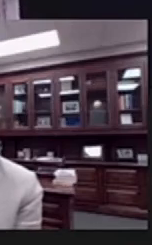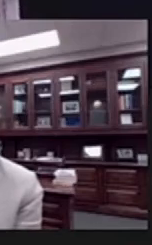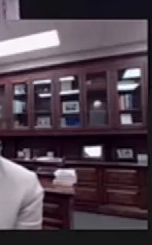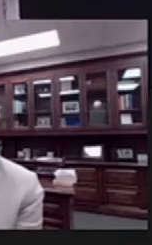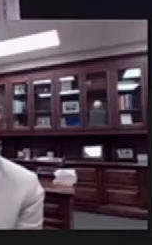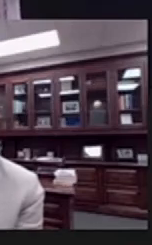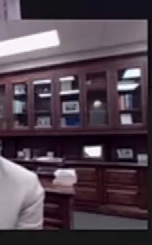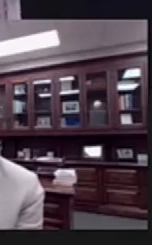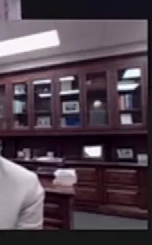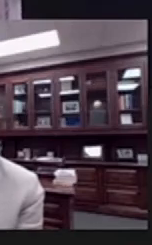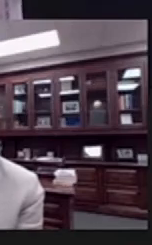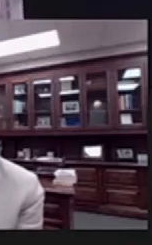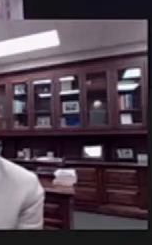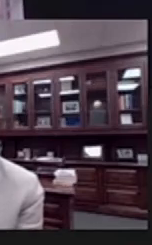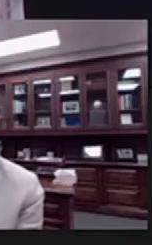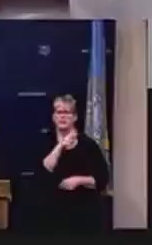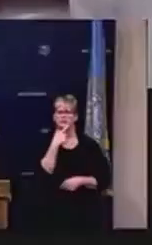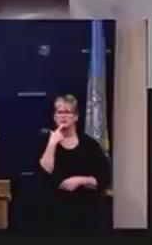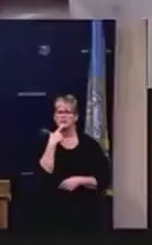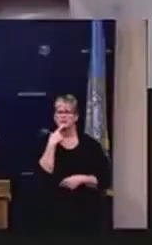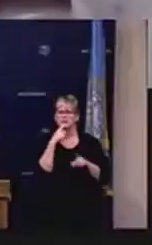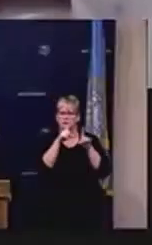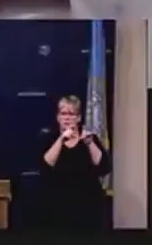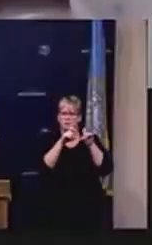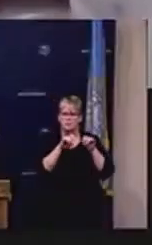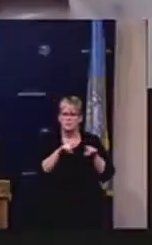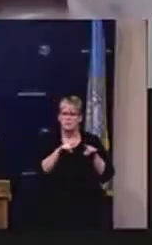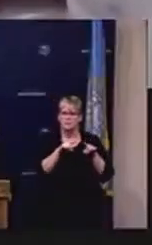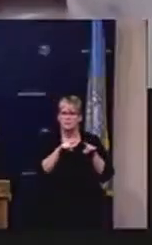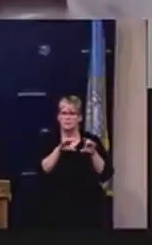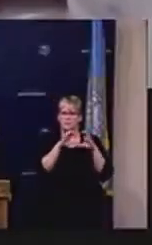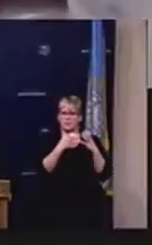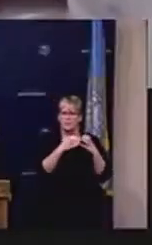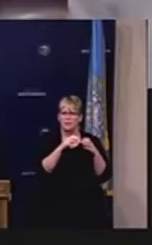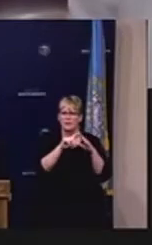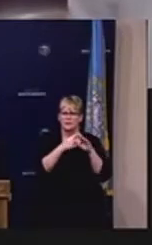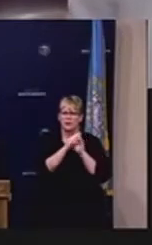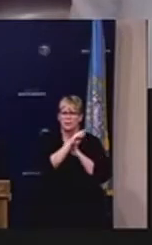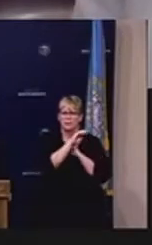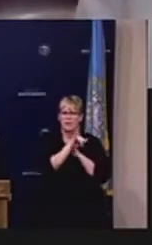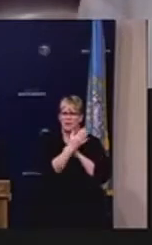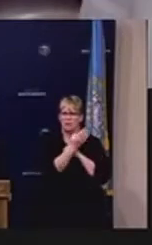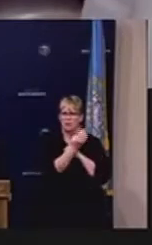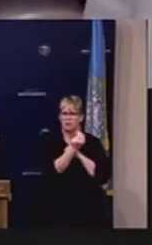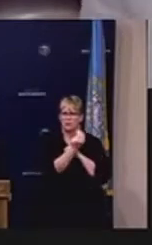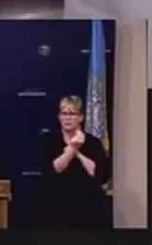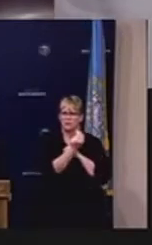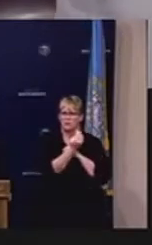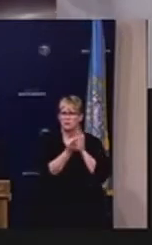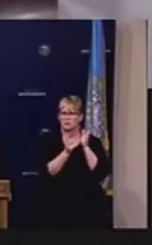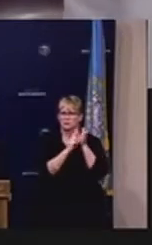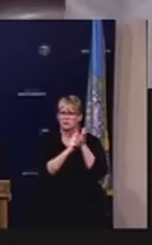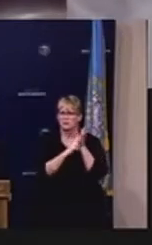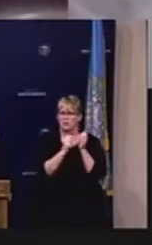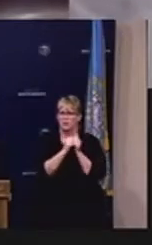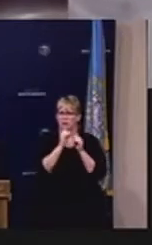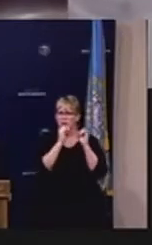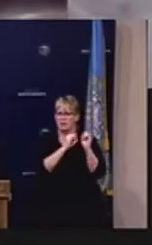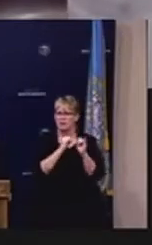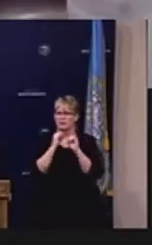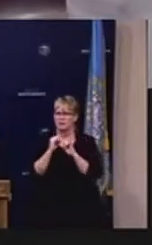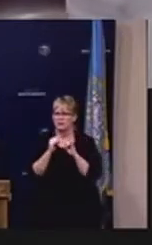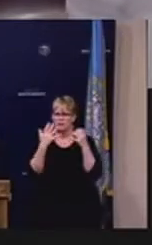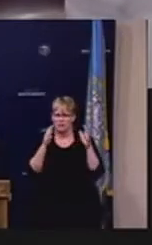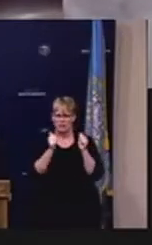So the trial got started on May 14th, and we're just enrolling individuals. What we do after